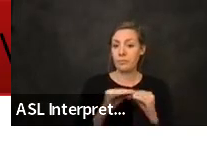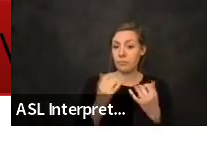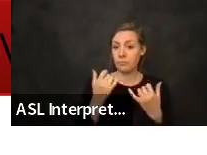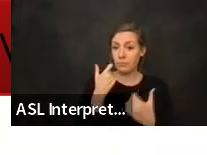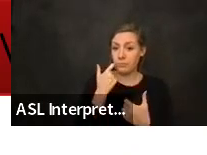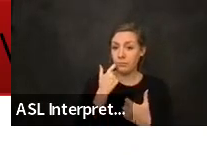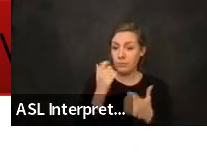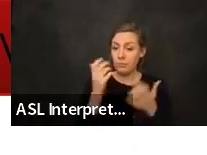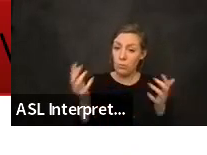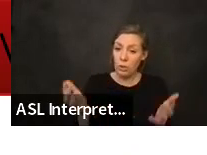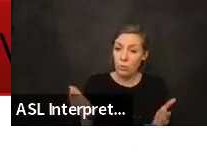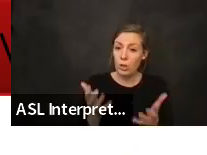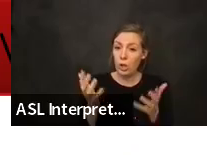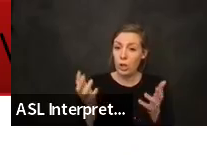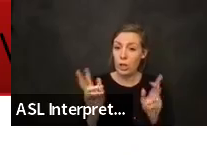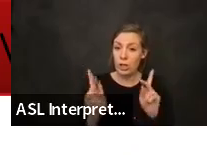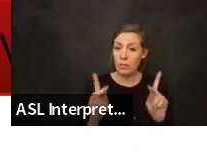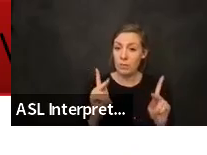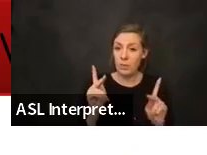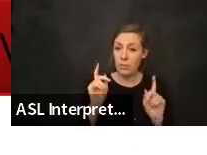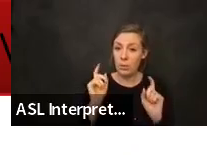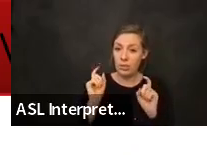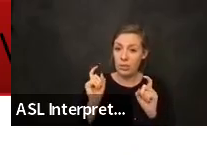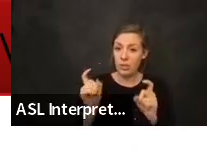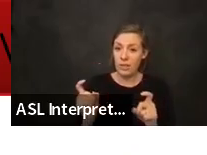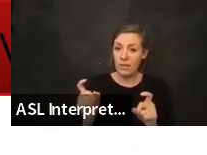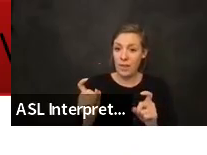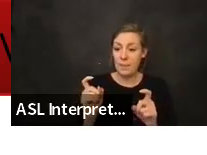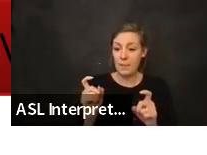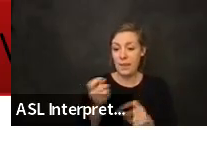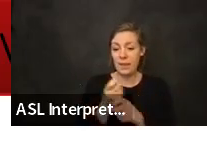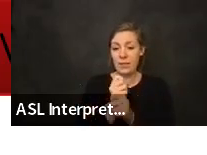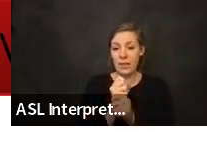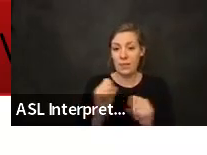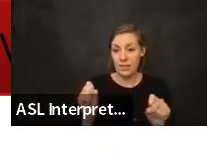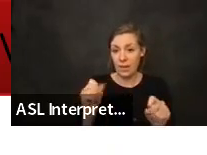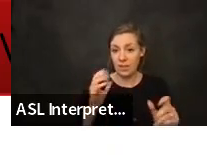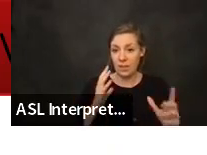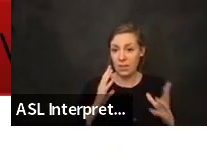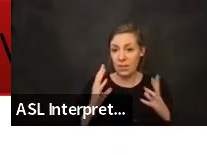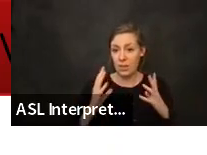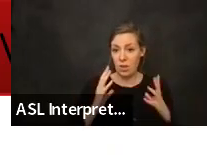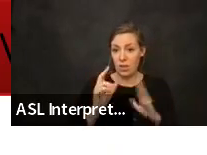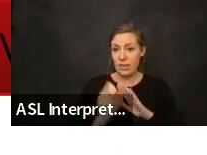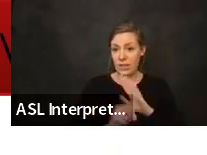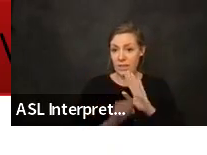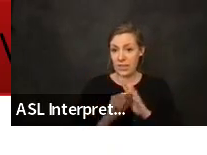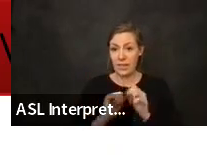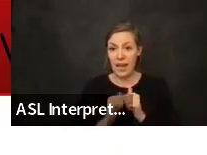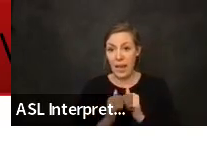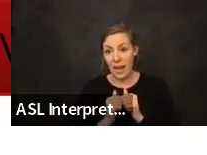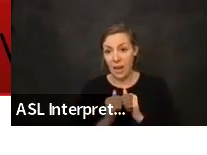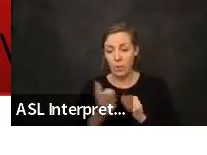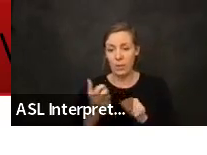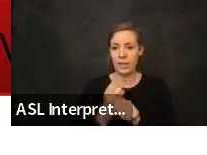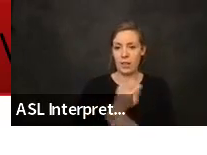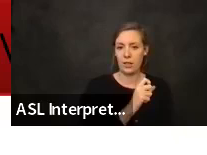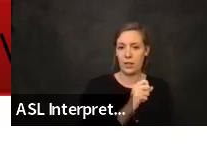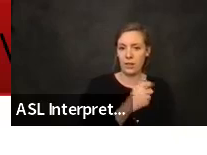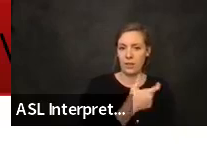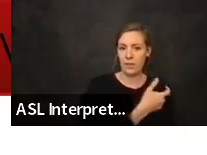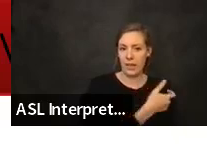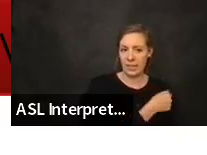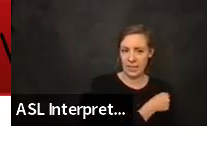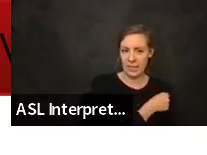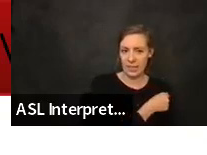on encouraging residents to give families the gift of safety this holiday season by getting a vaccine. That's like this ad up in the